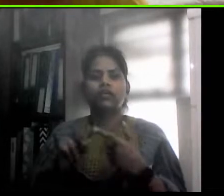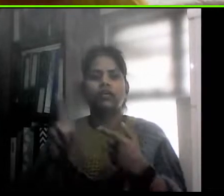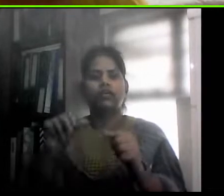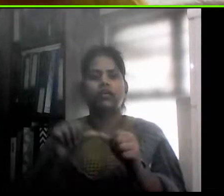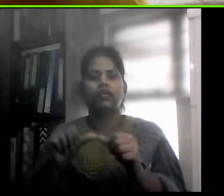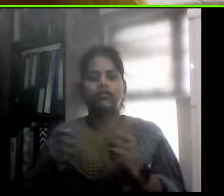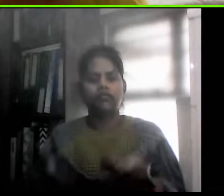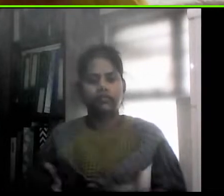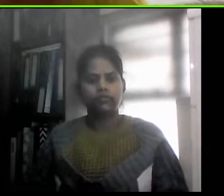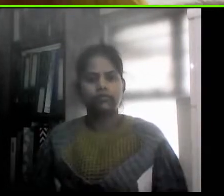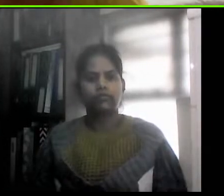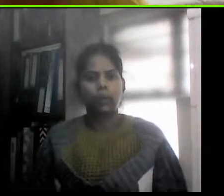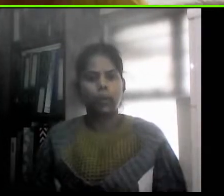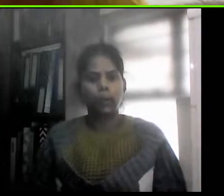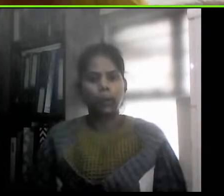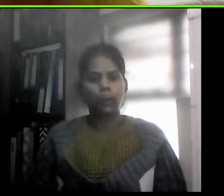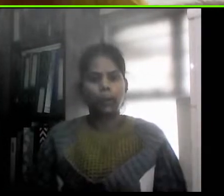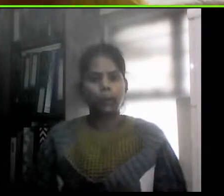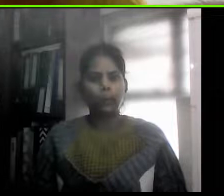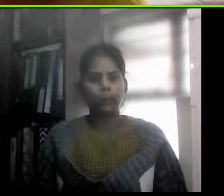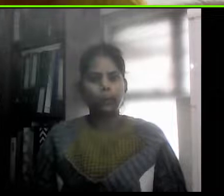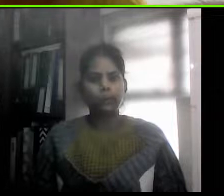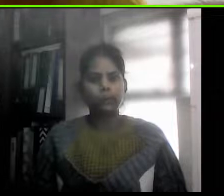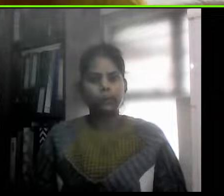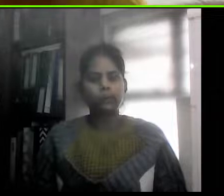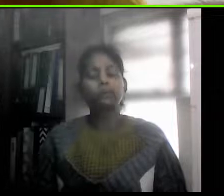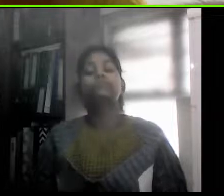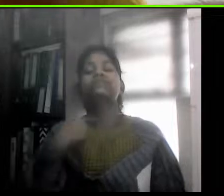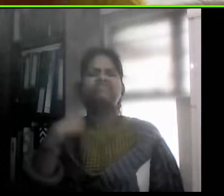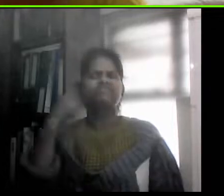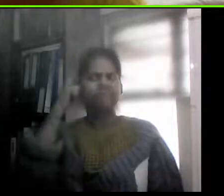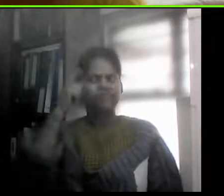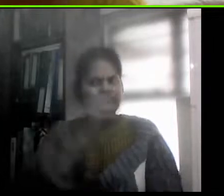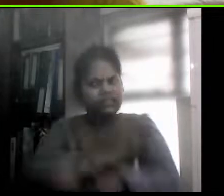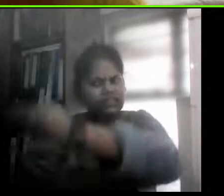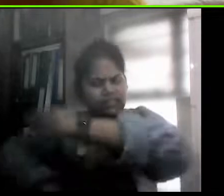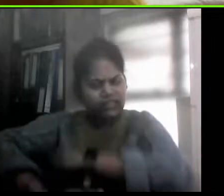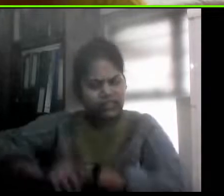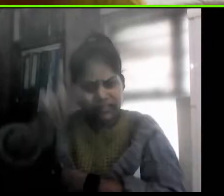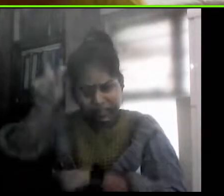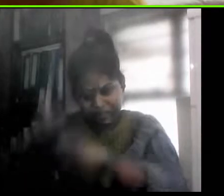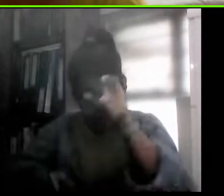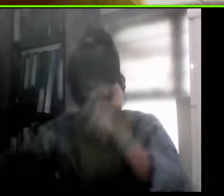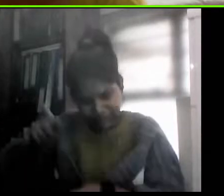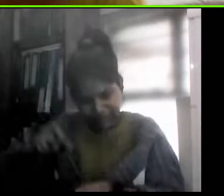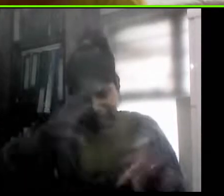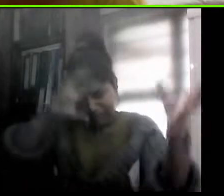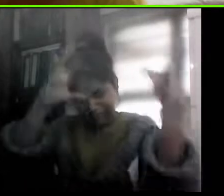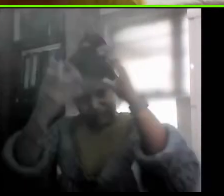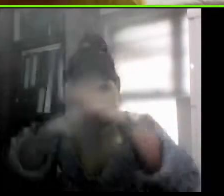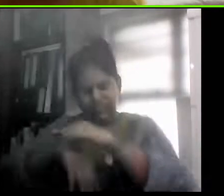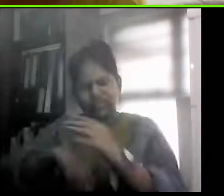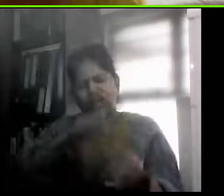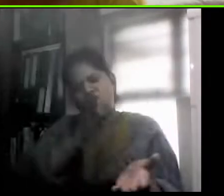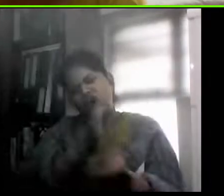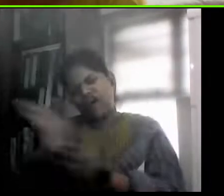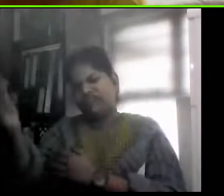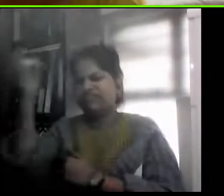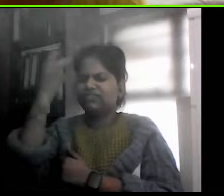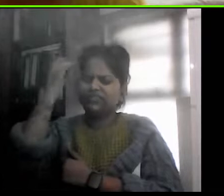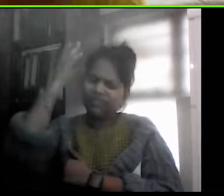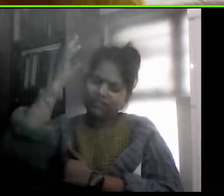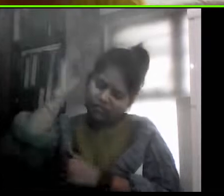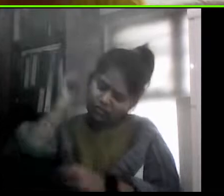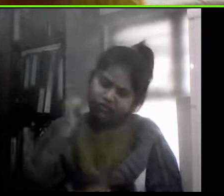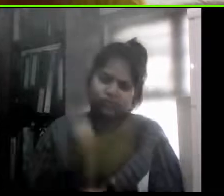this. I think disabled people in this country really have to become angry. Most of the time